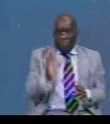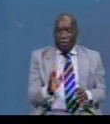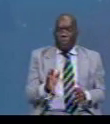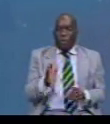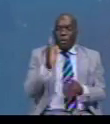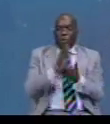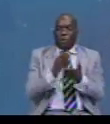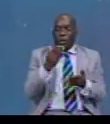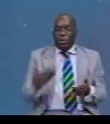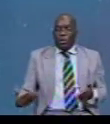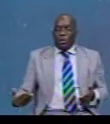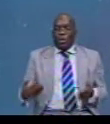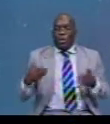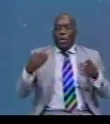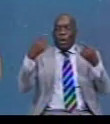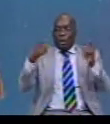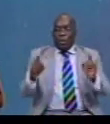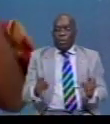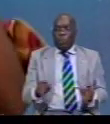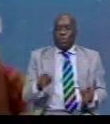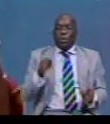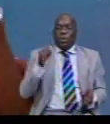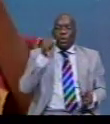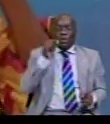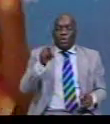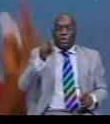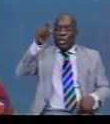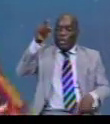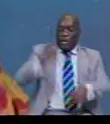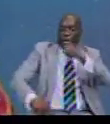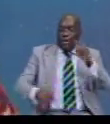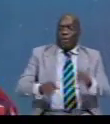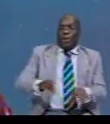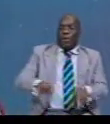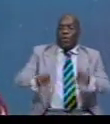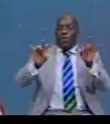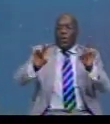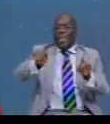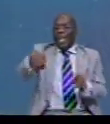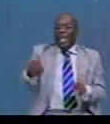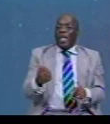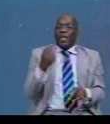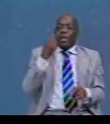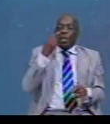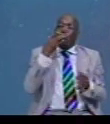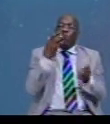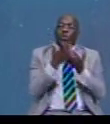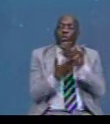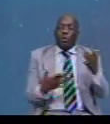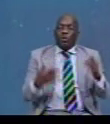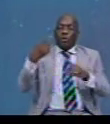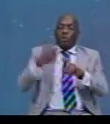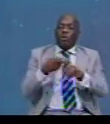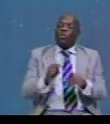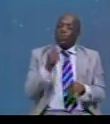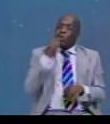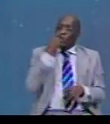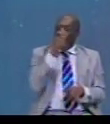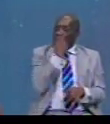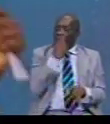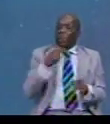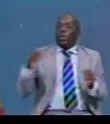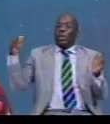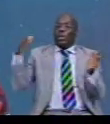not find one single atom of blood on my nose anymore. It dried up, and I believe that